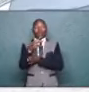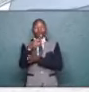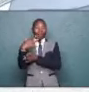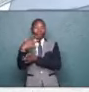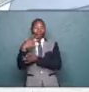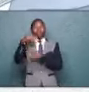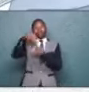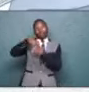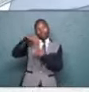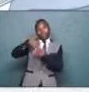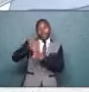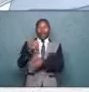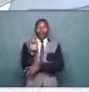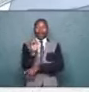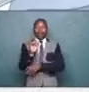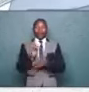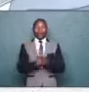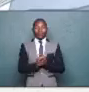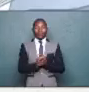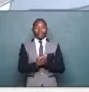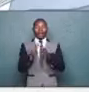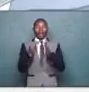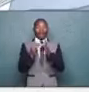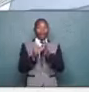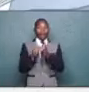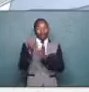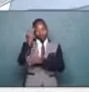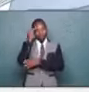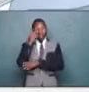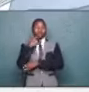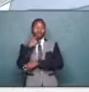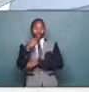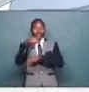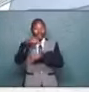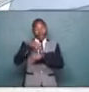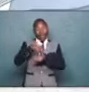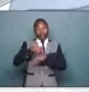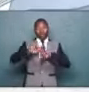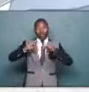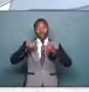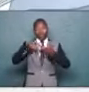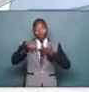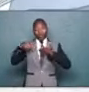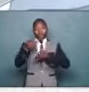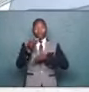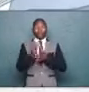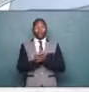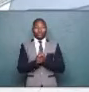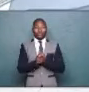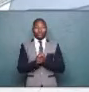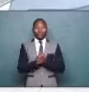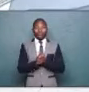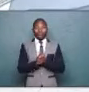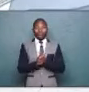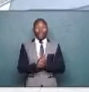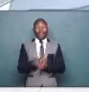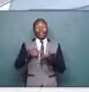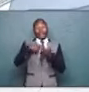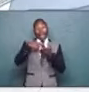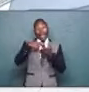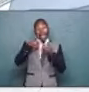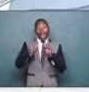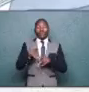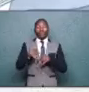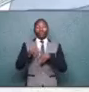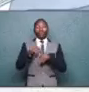general election. Also, take note that during this pilot voter registration, while the registrants will